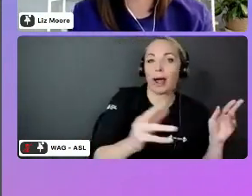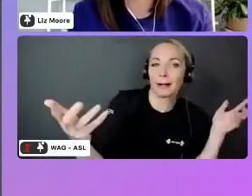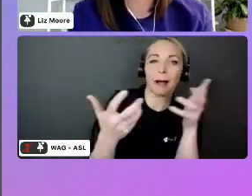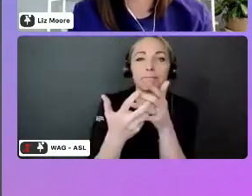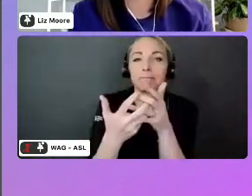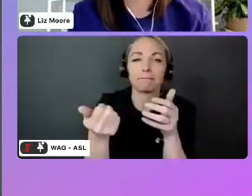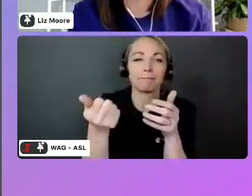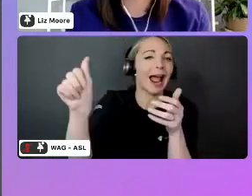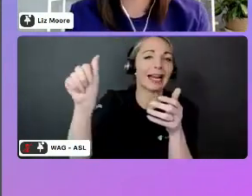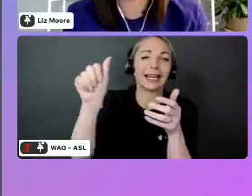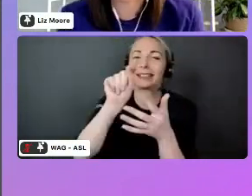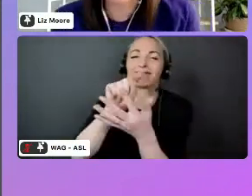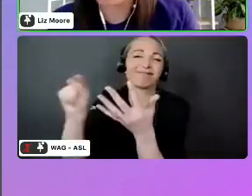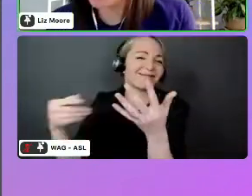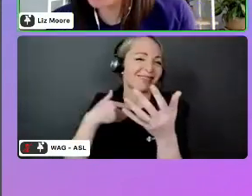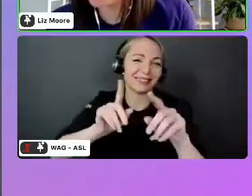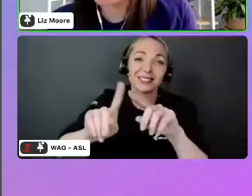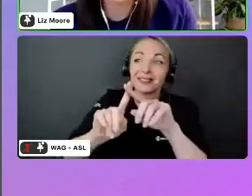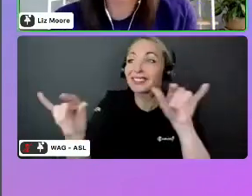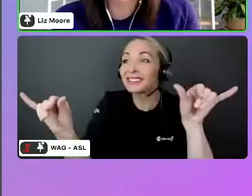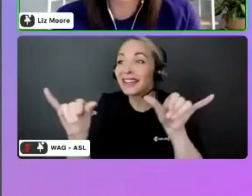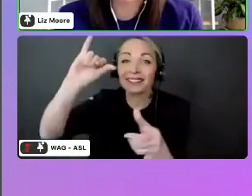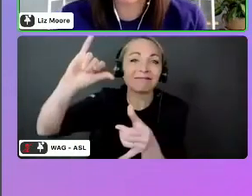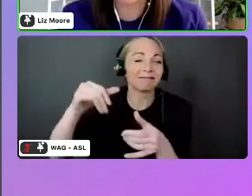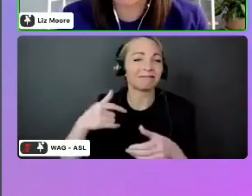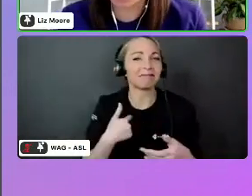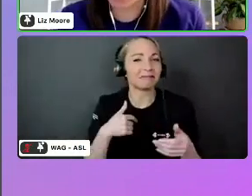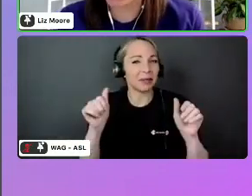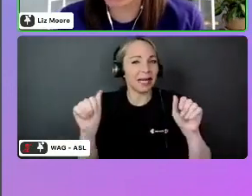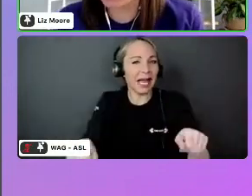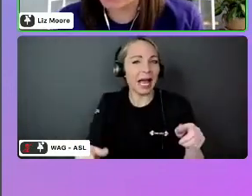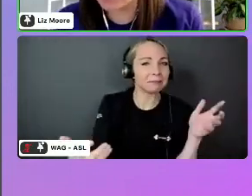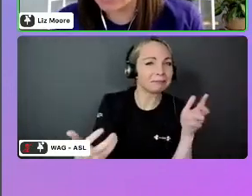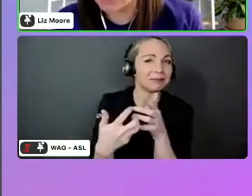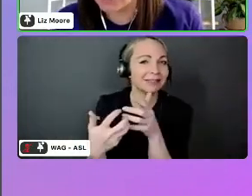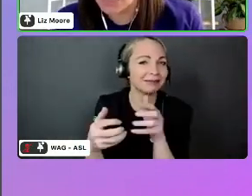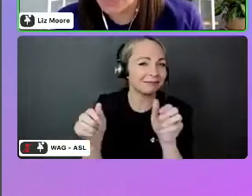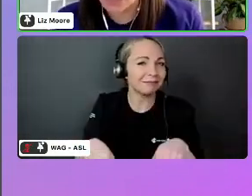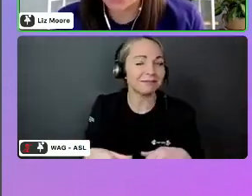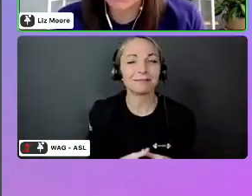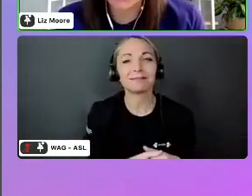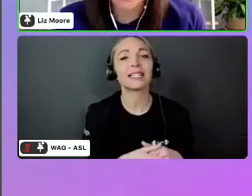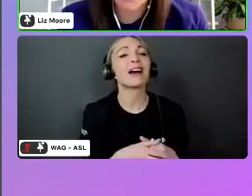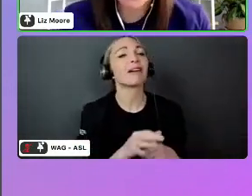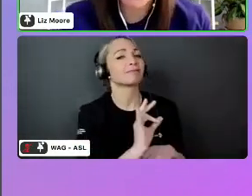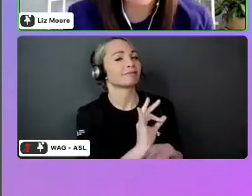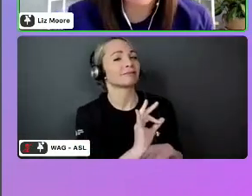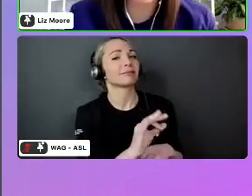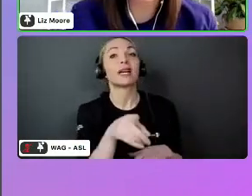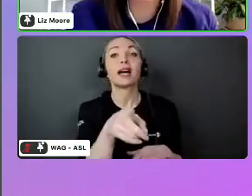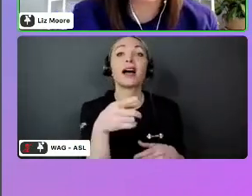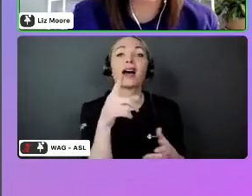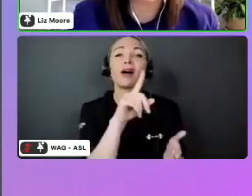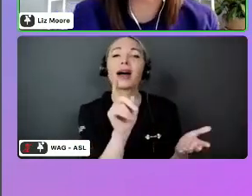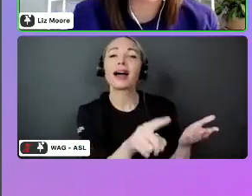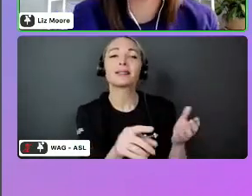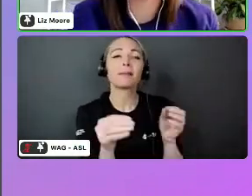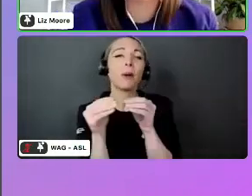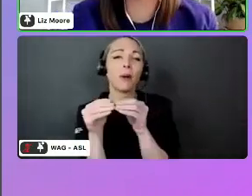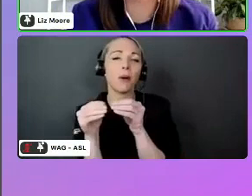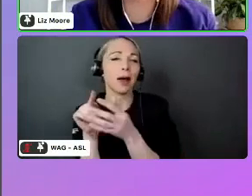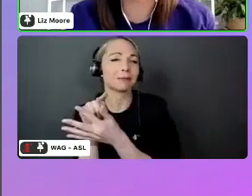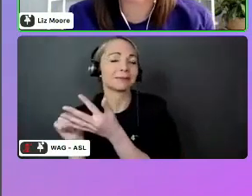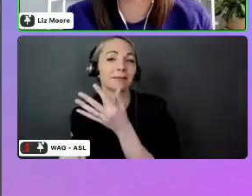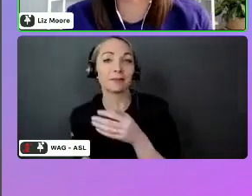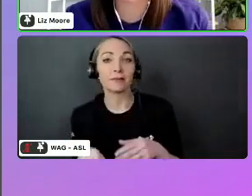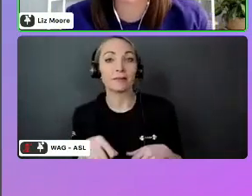see. Great. I think we have time for a couple more questions here. Can AI be used to detect